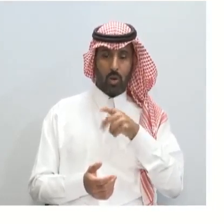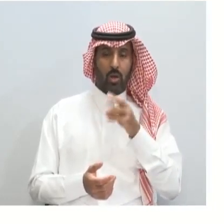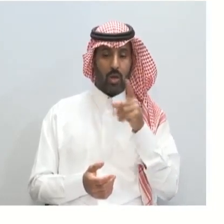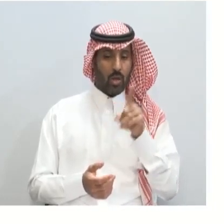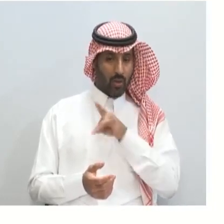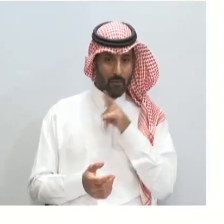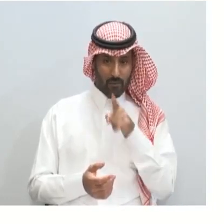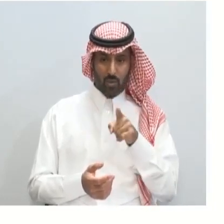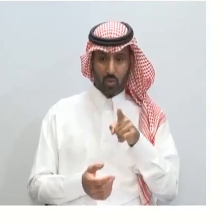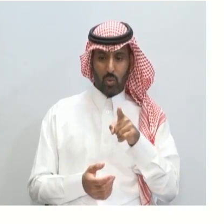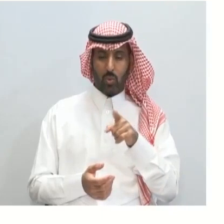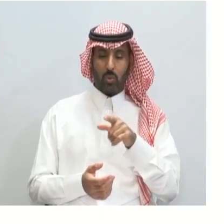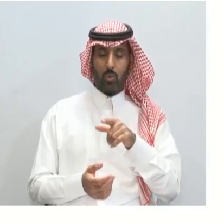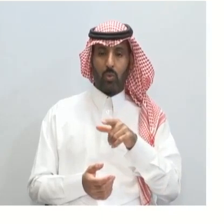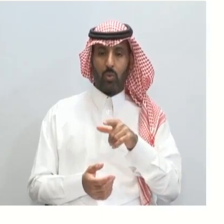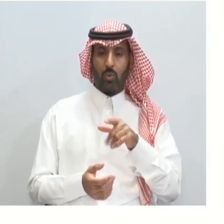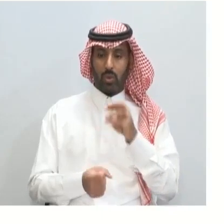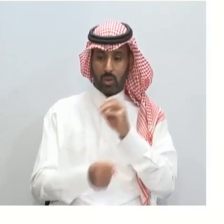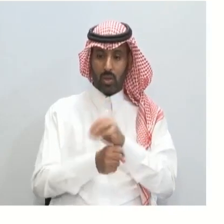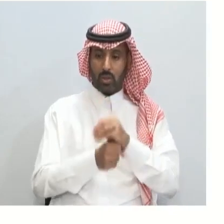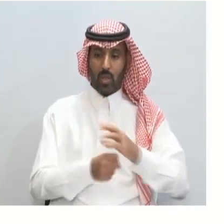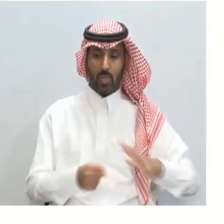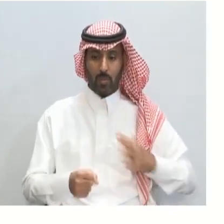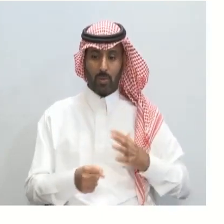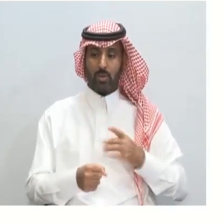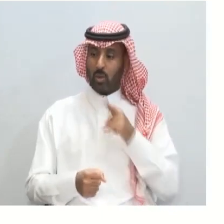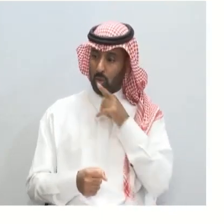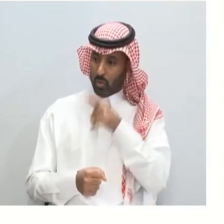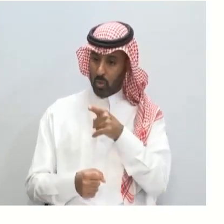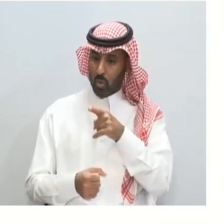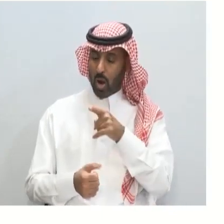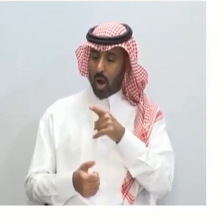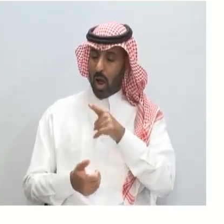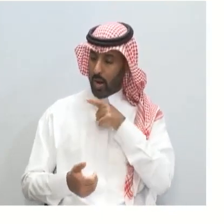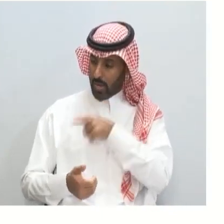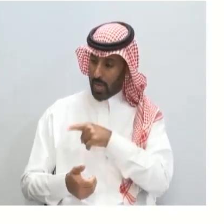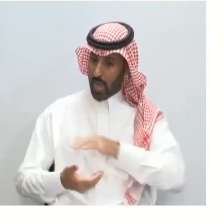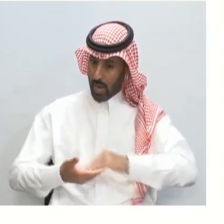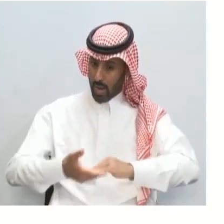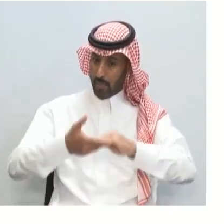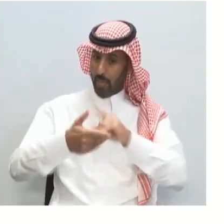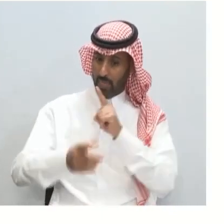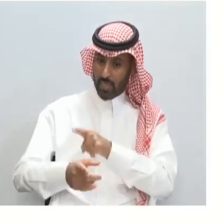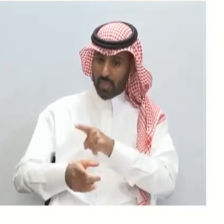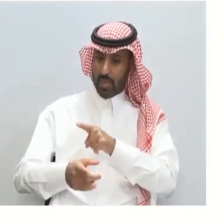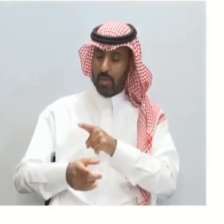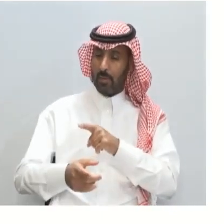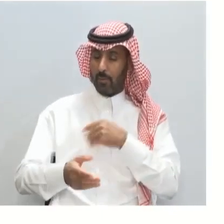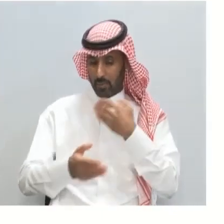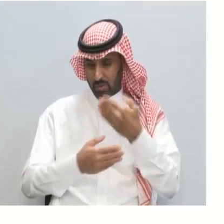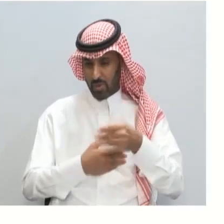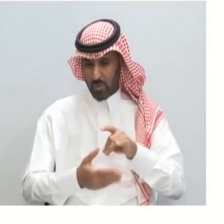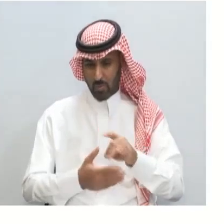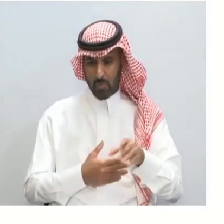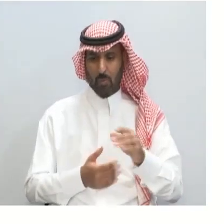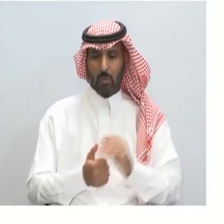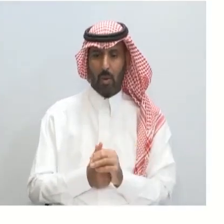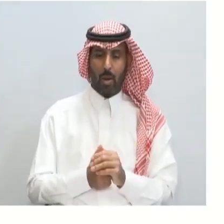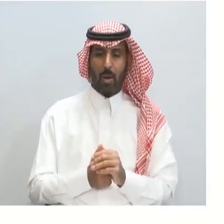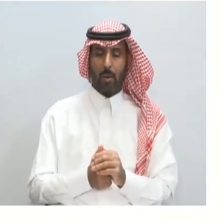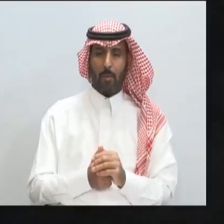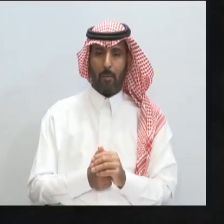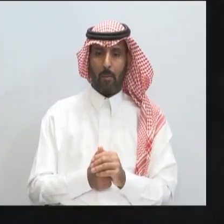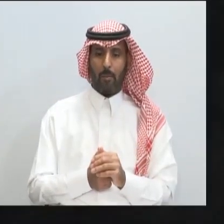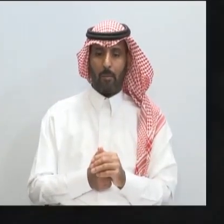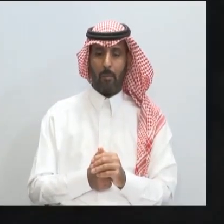the manager, you'll be helping him get away with stealing. He's put you in a rotten position. So